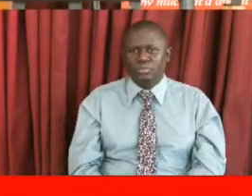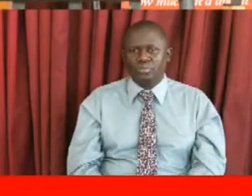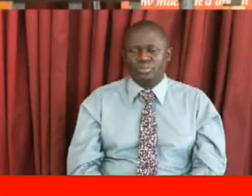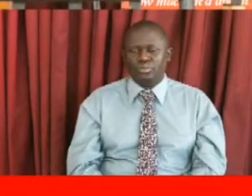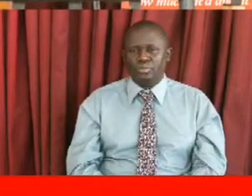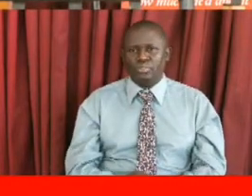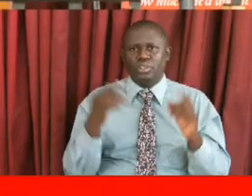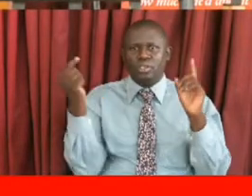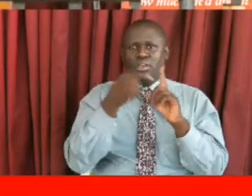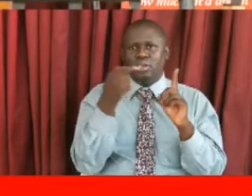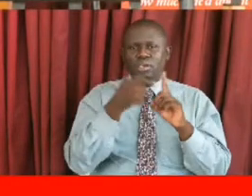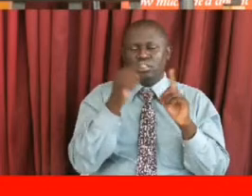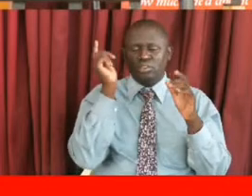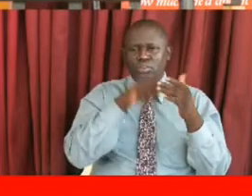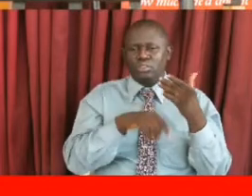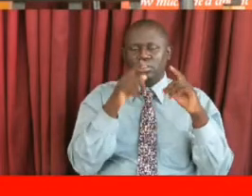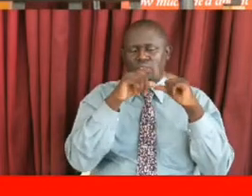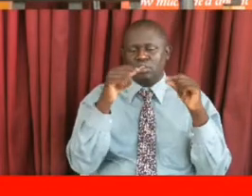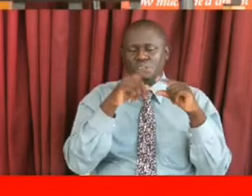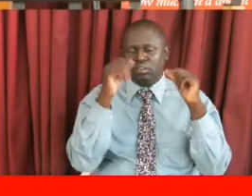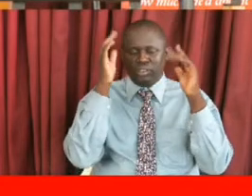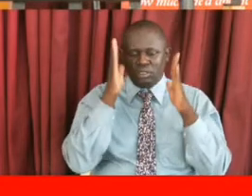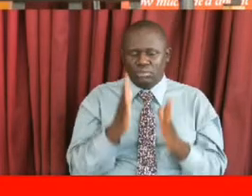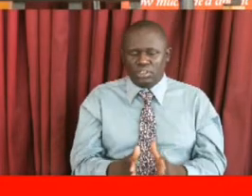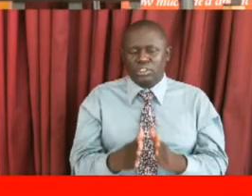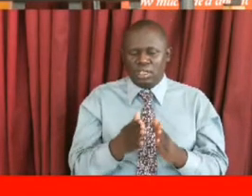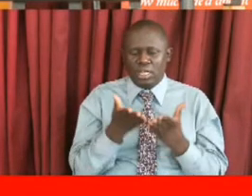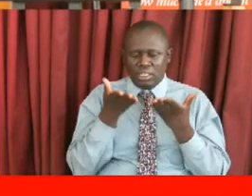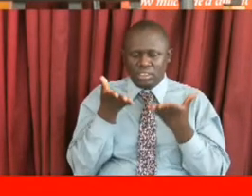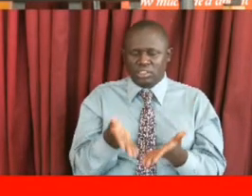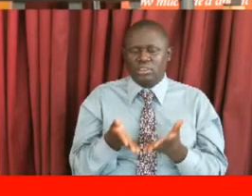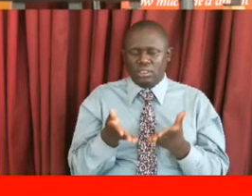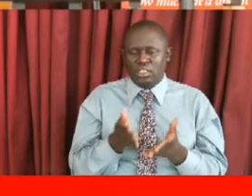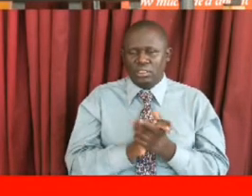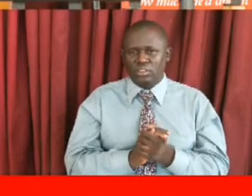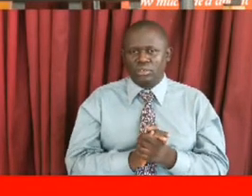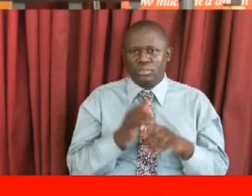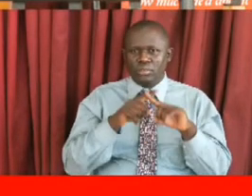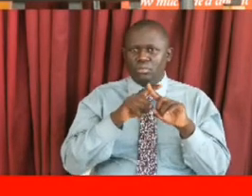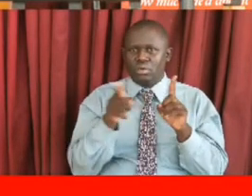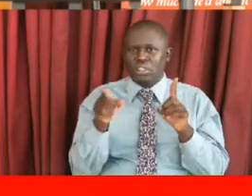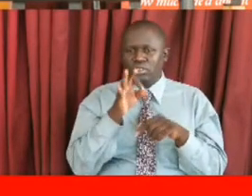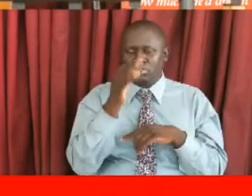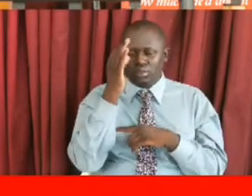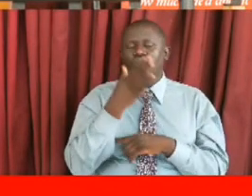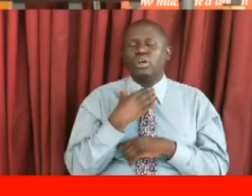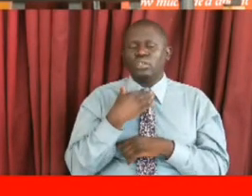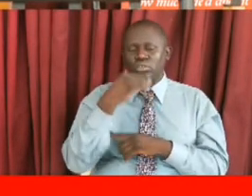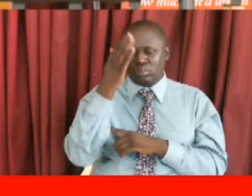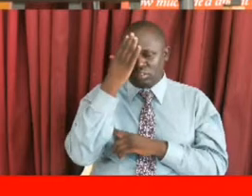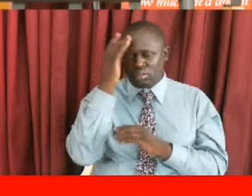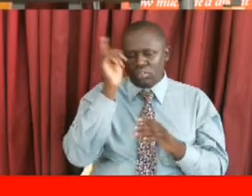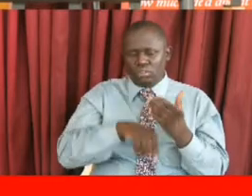he is the messenger he's here but if you want to know what he is